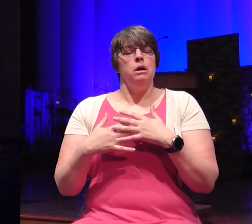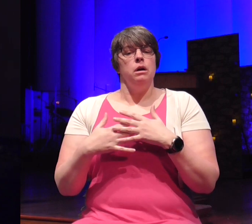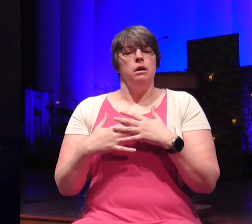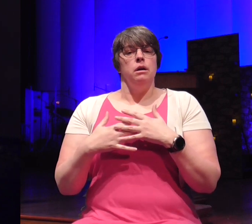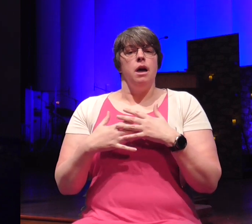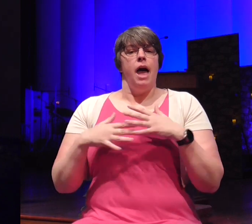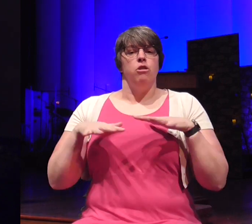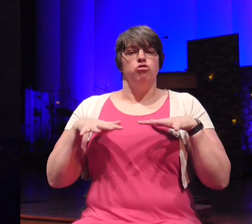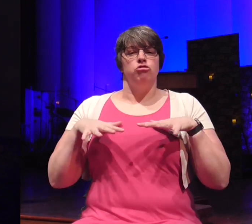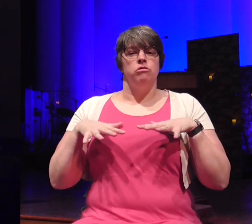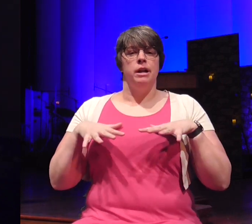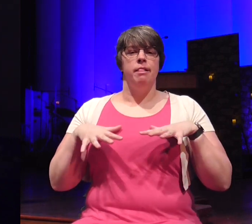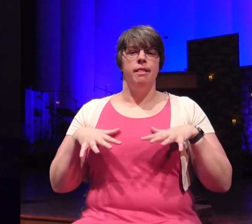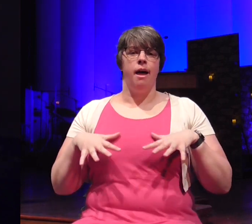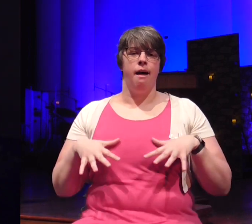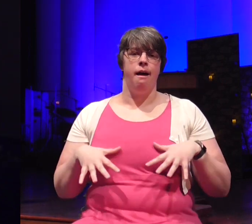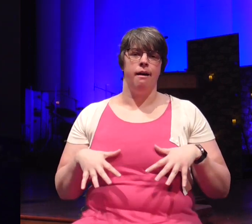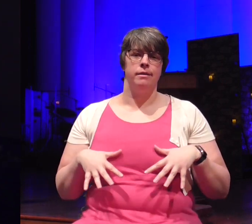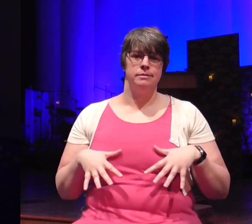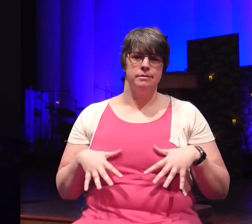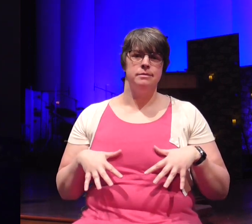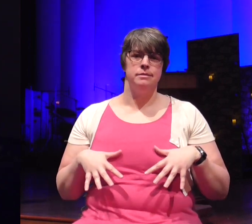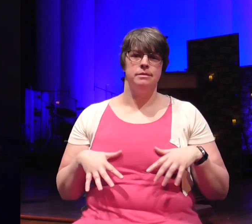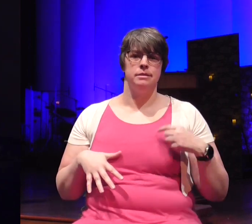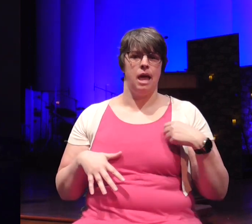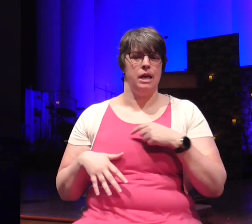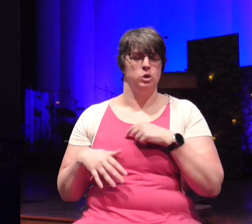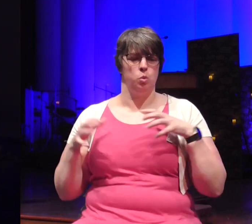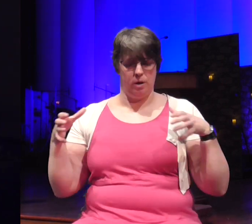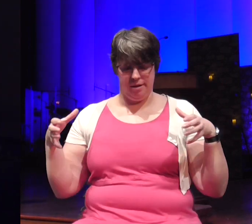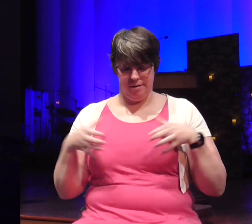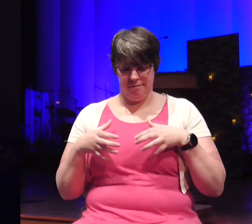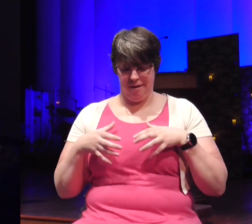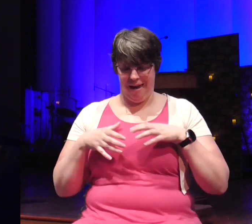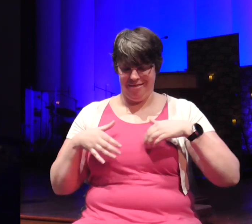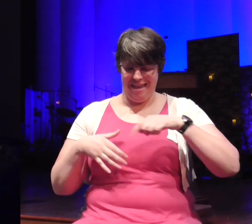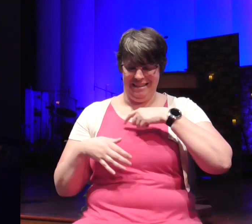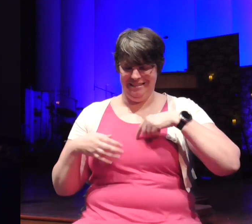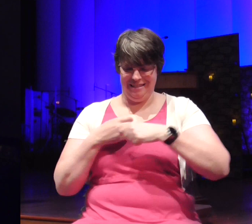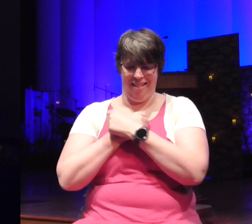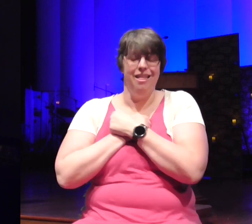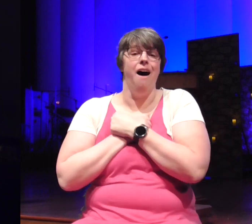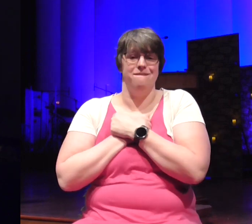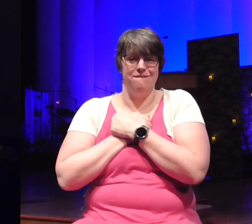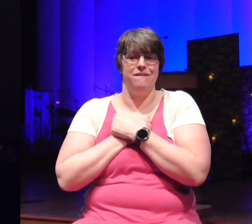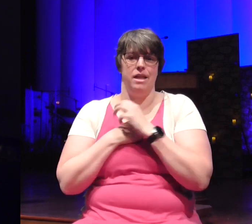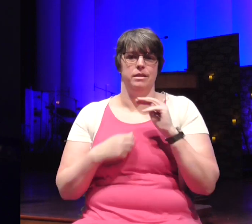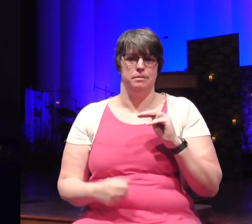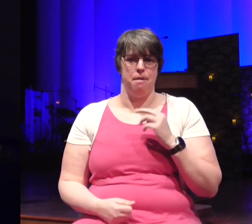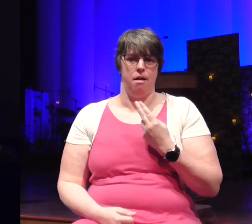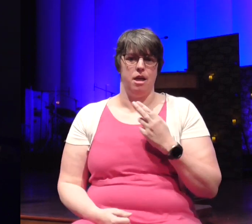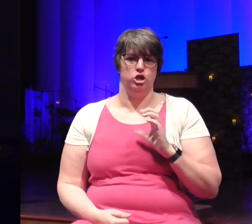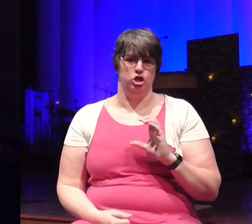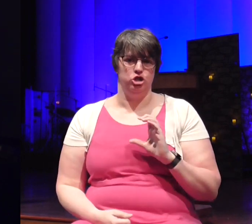further relax you as we gather in this vortex of love, Mile High Church.